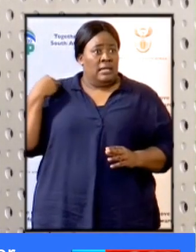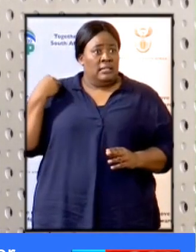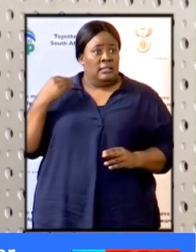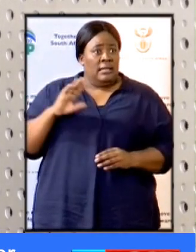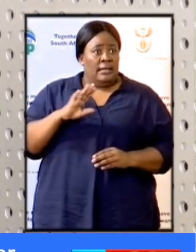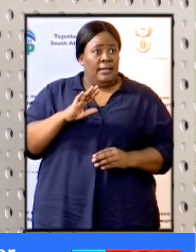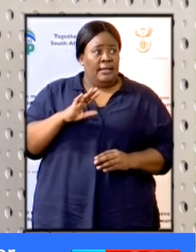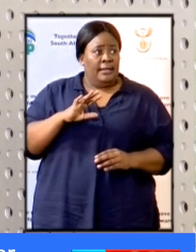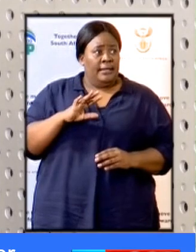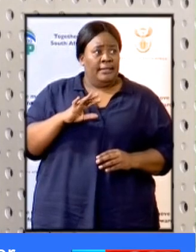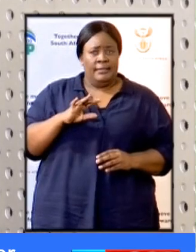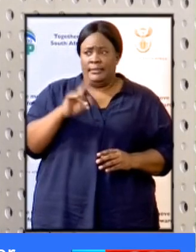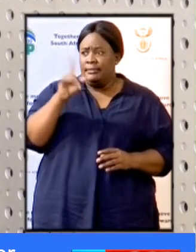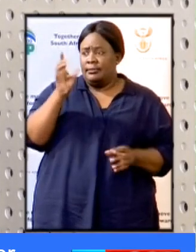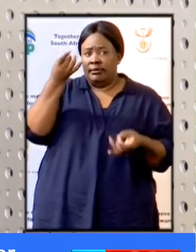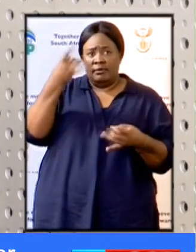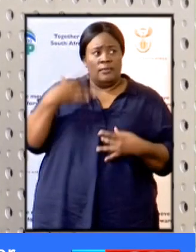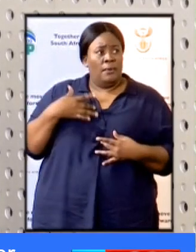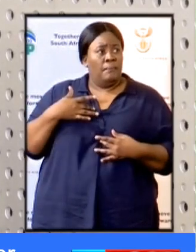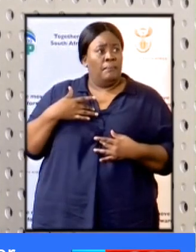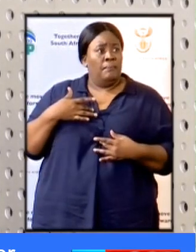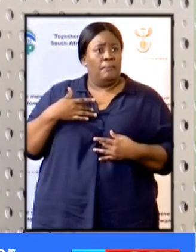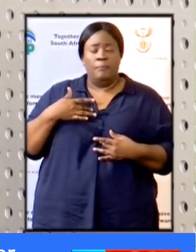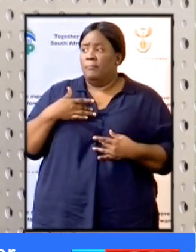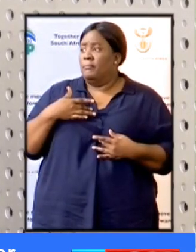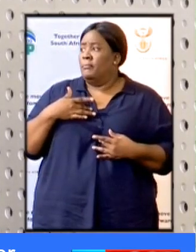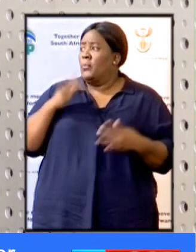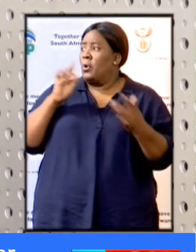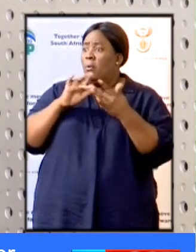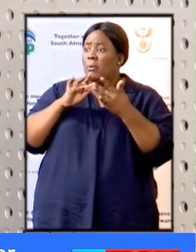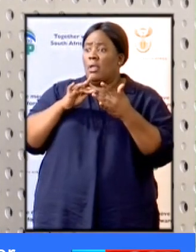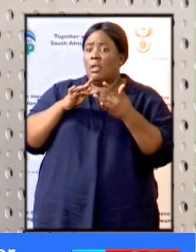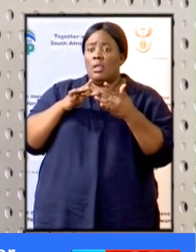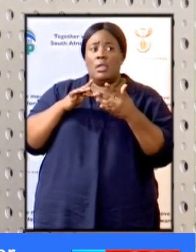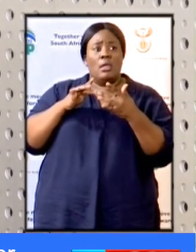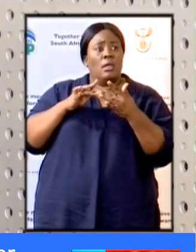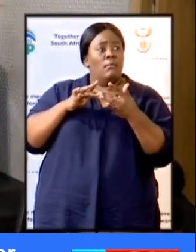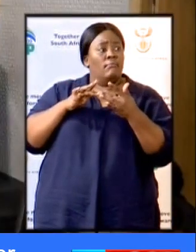Just hold it. I'm told that we have lost transmission.